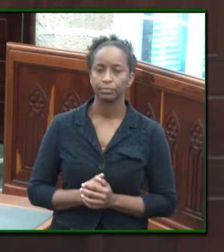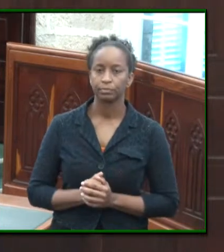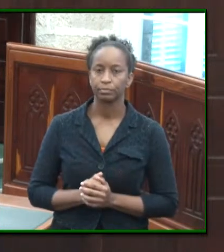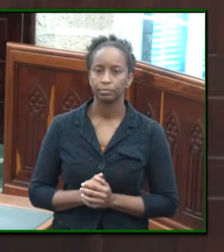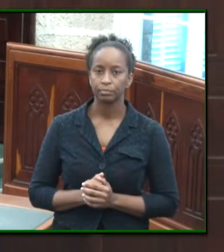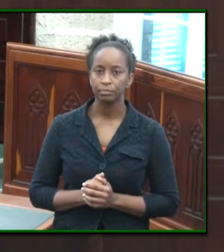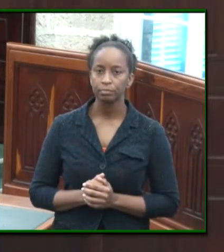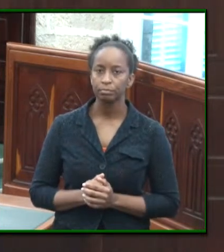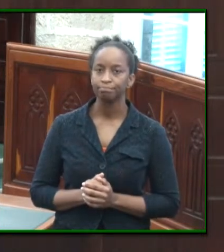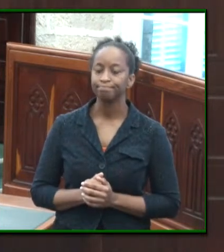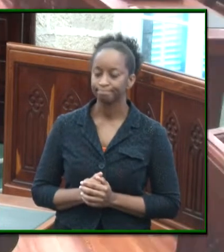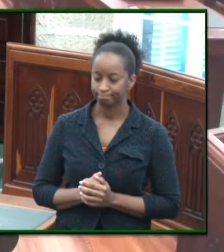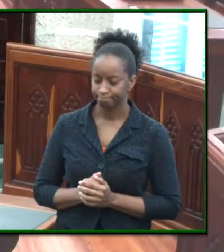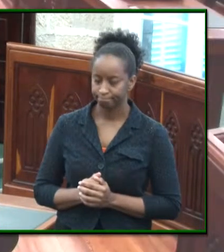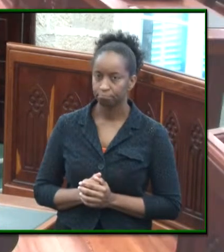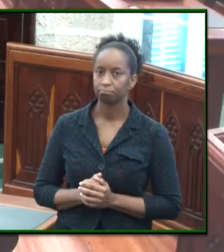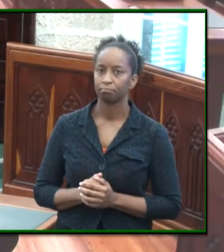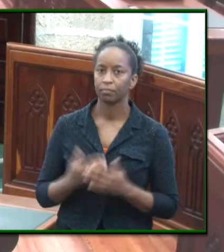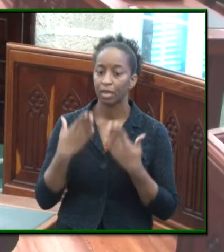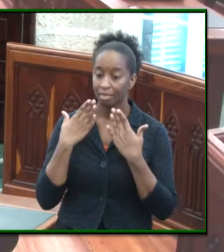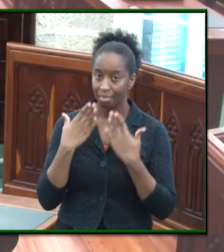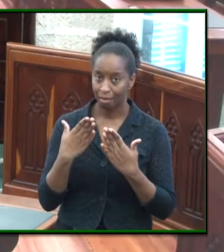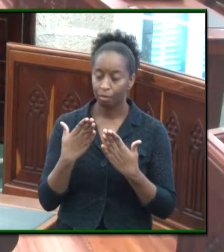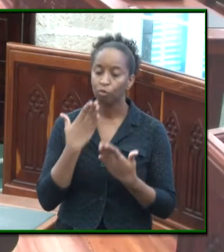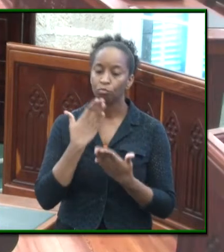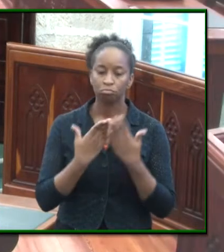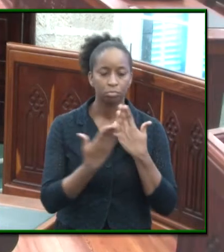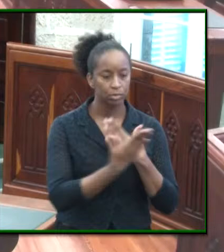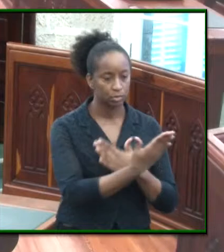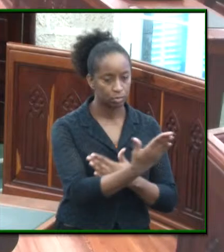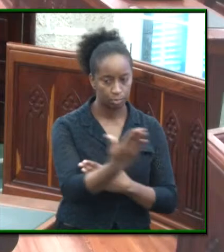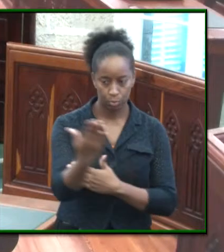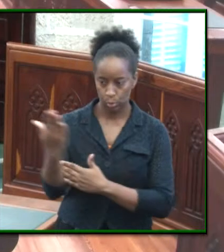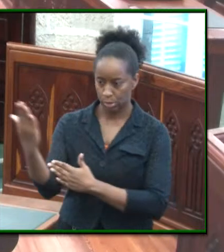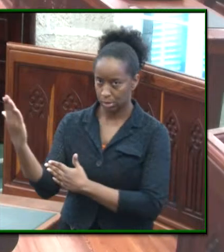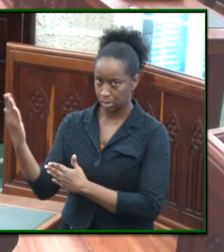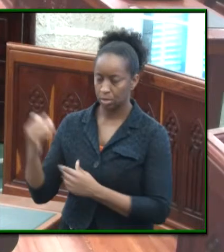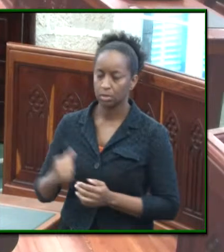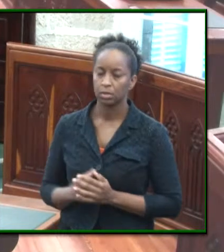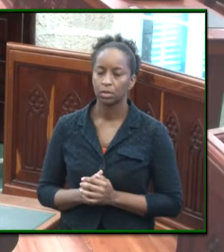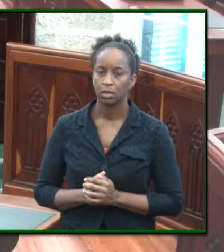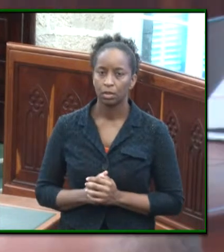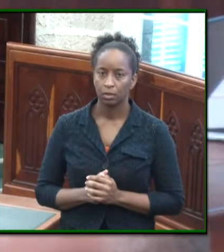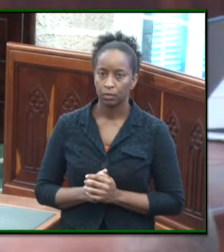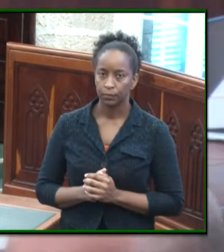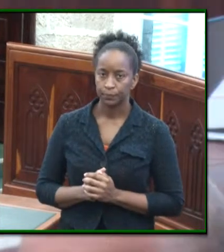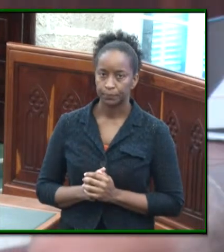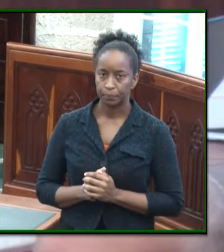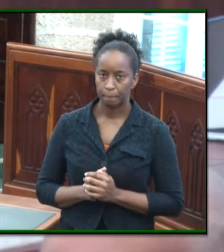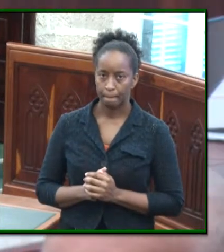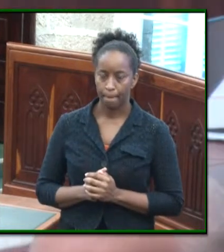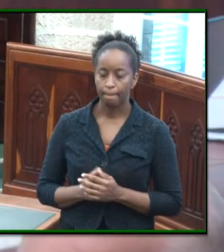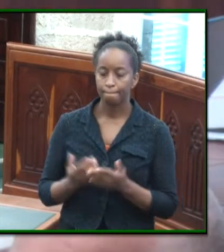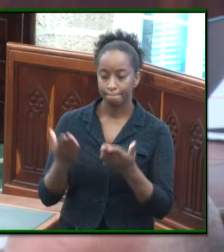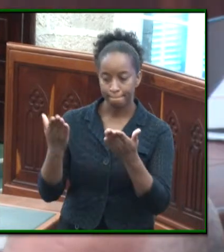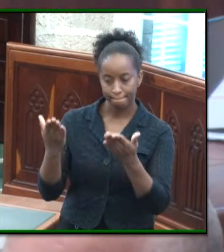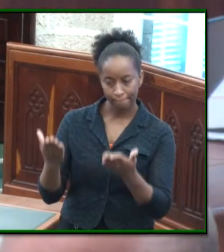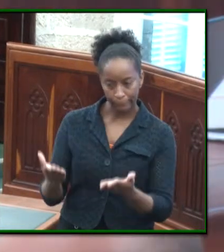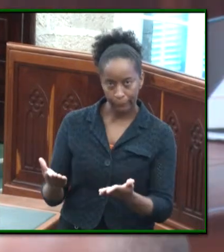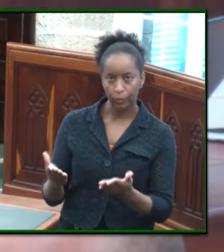Thank you, Mr. Chairman. Good morning to everyone, Honourable Attorney General, and to your team